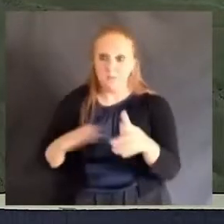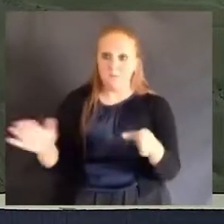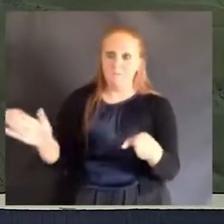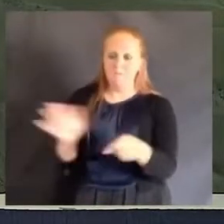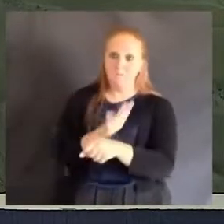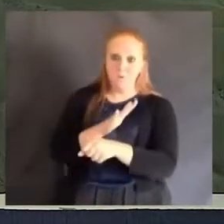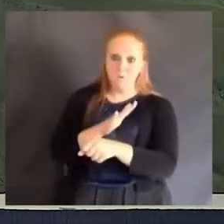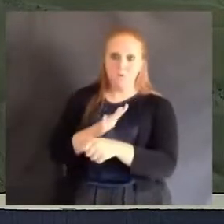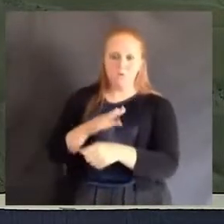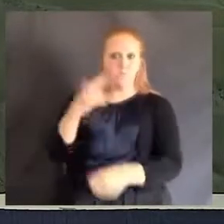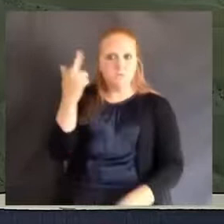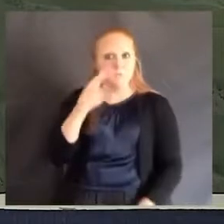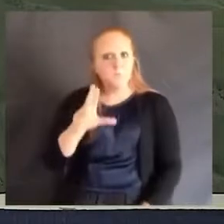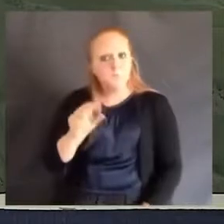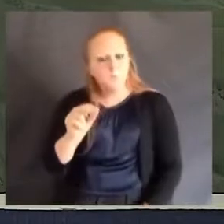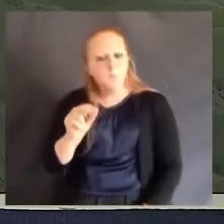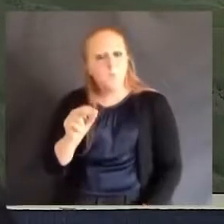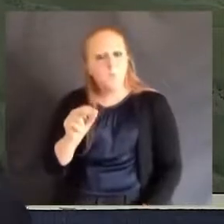of contributing